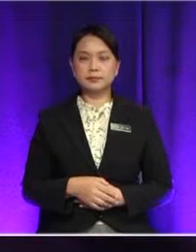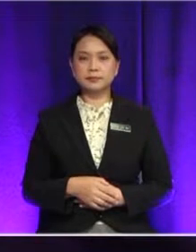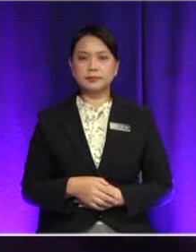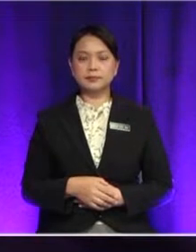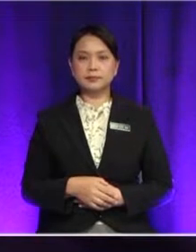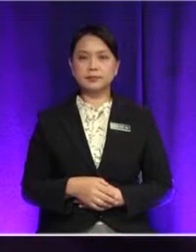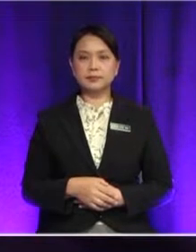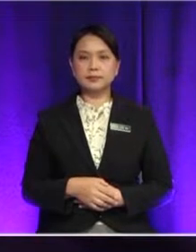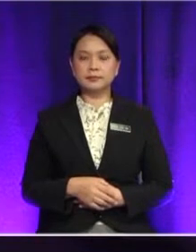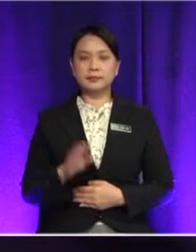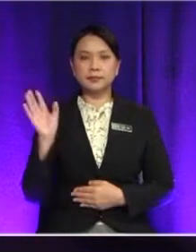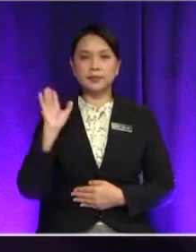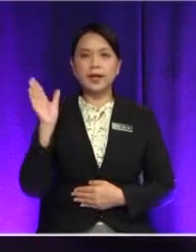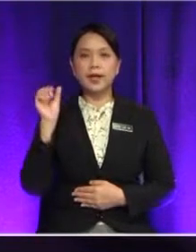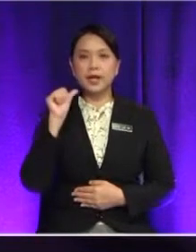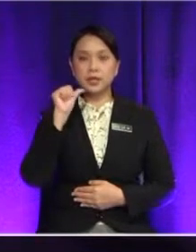Aisha. Hi, Aisha.